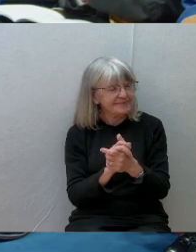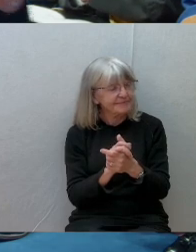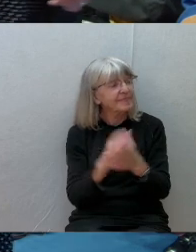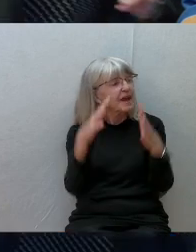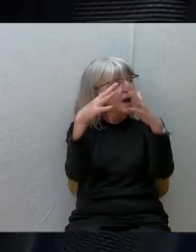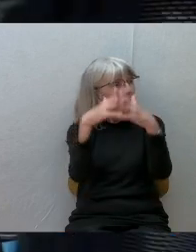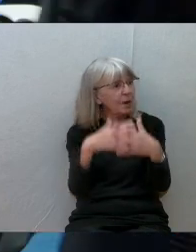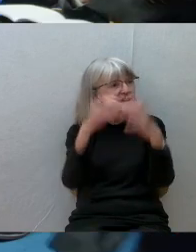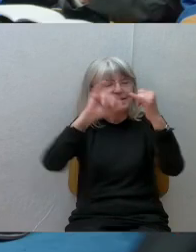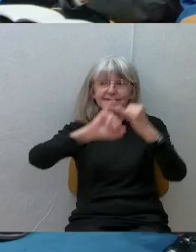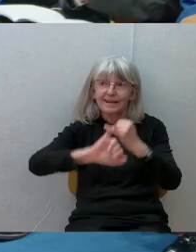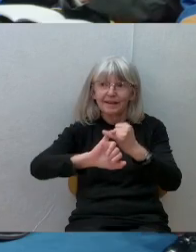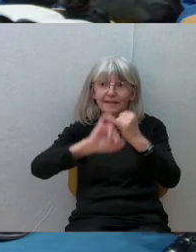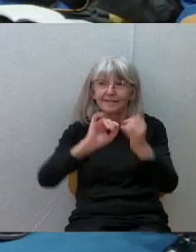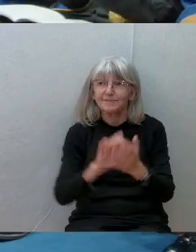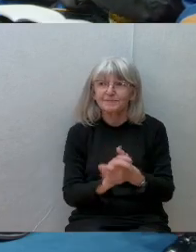Wendy Sinclair.